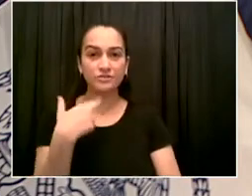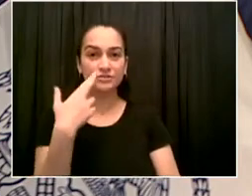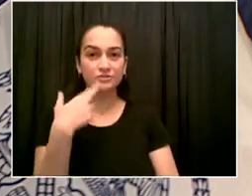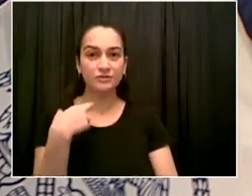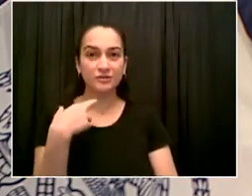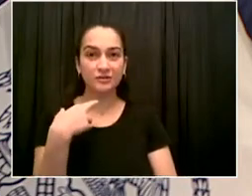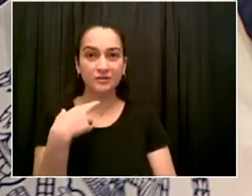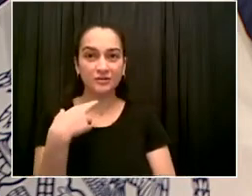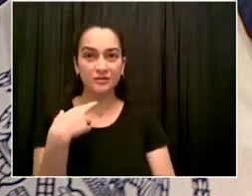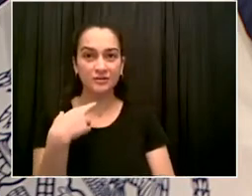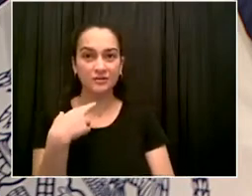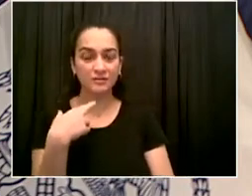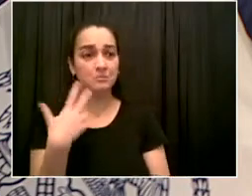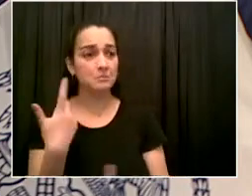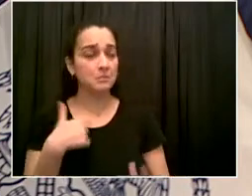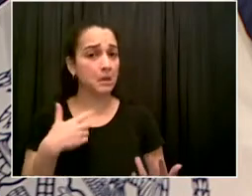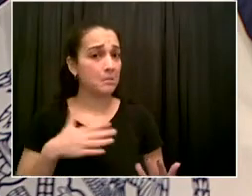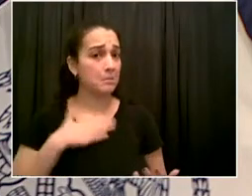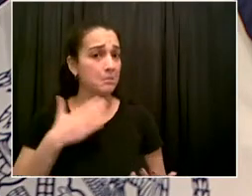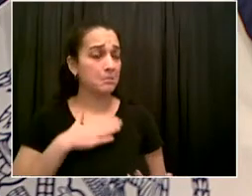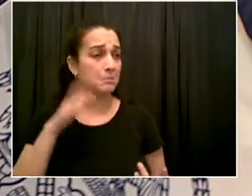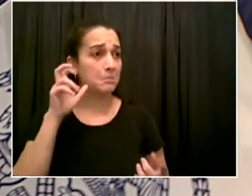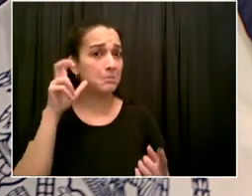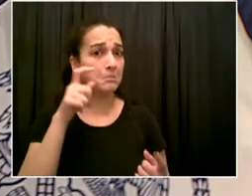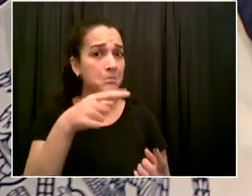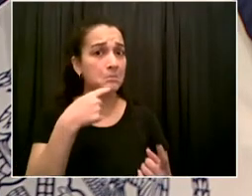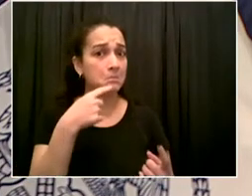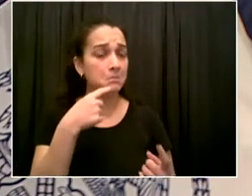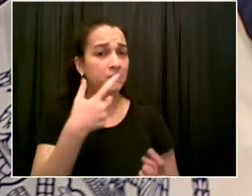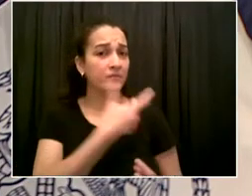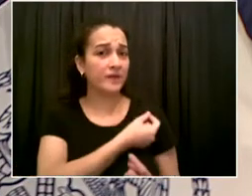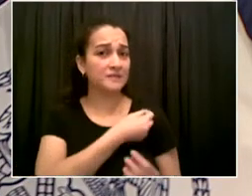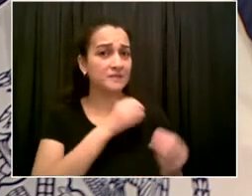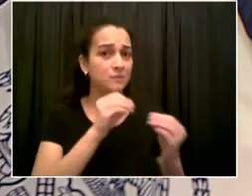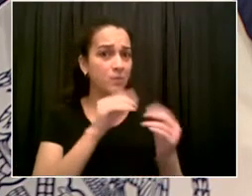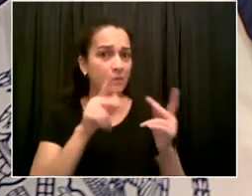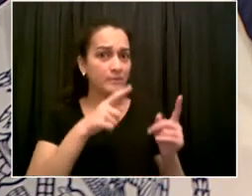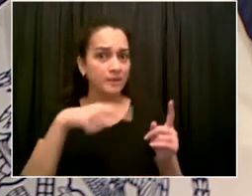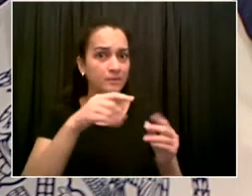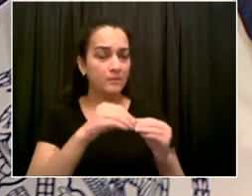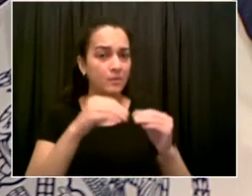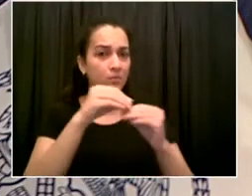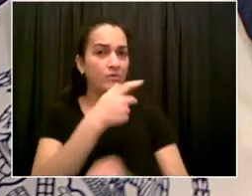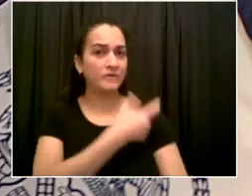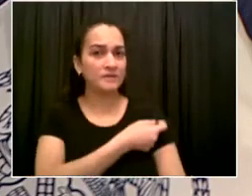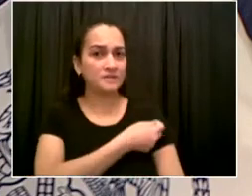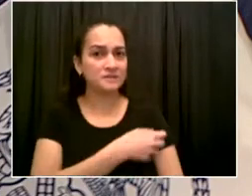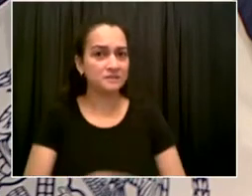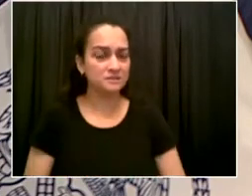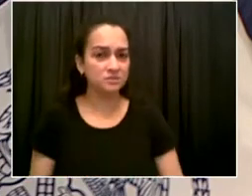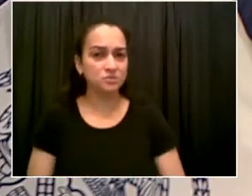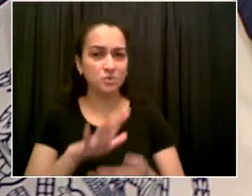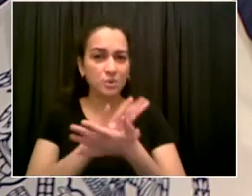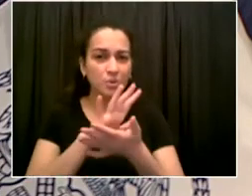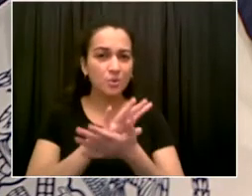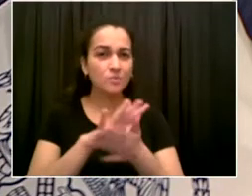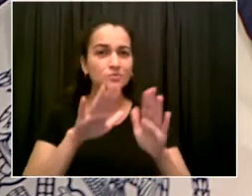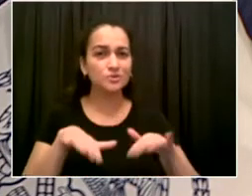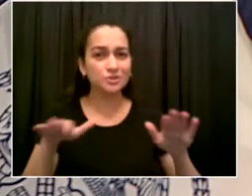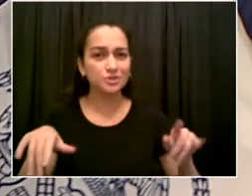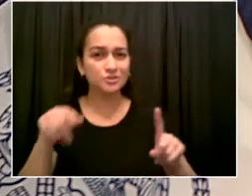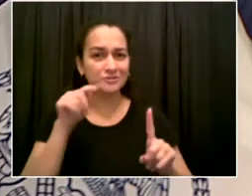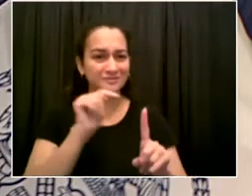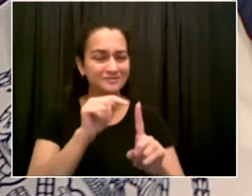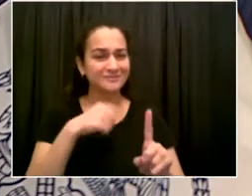City school children eligible for the vaccine have gotten vaccinated through your efforts in this last push before the start of